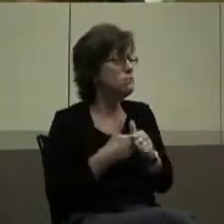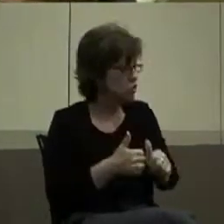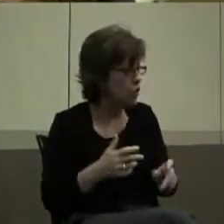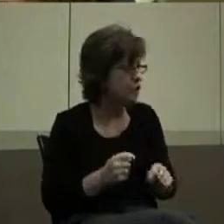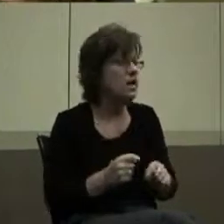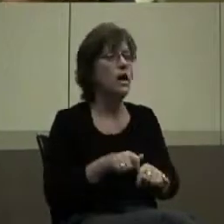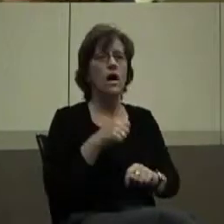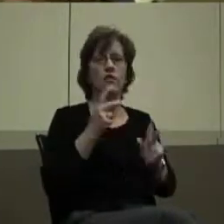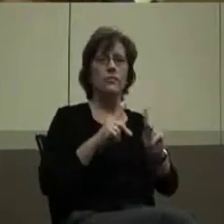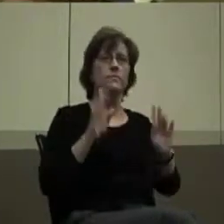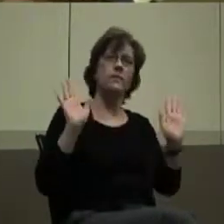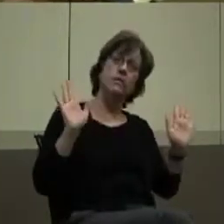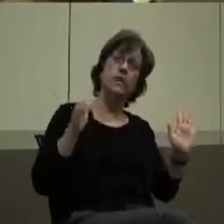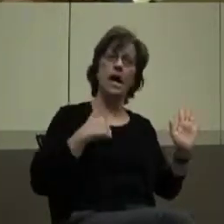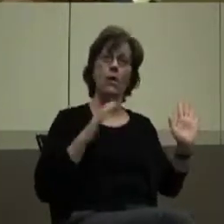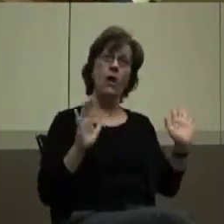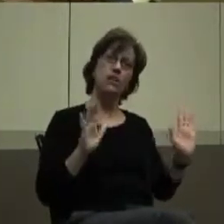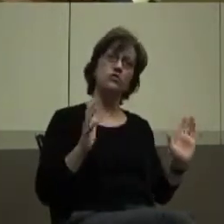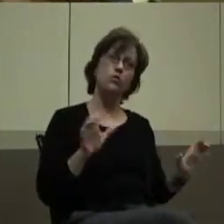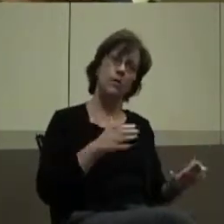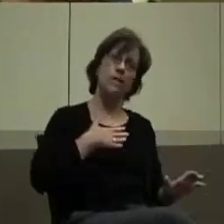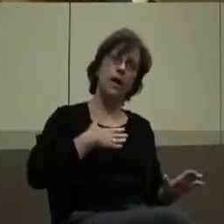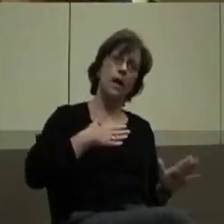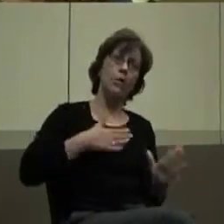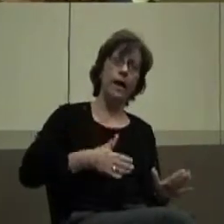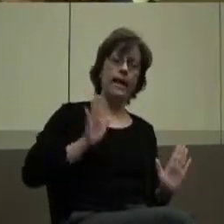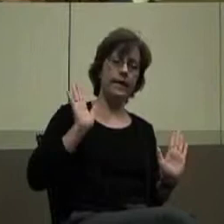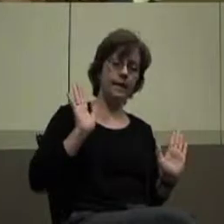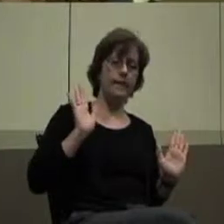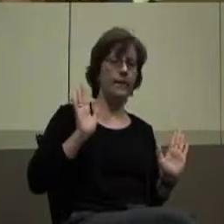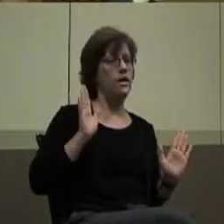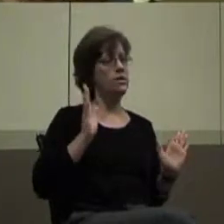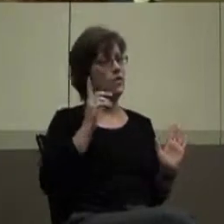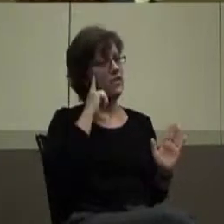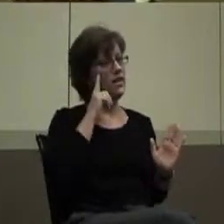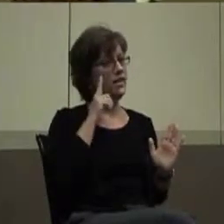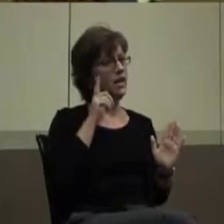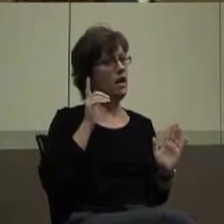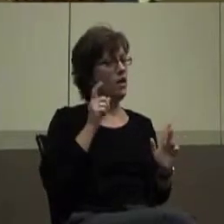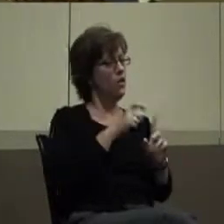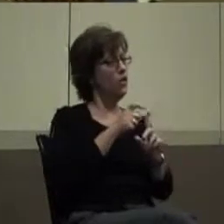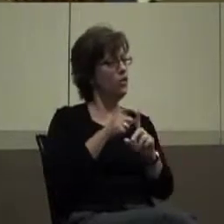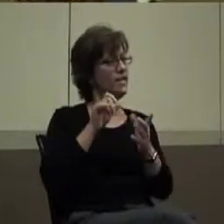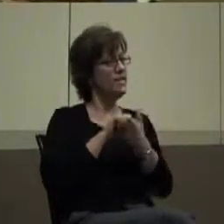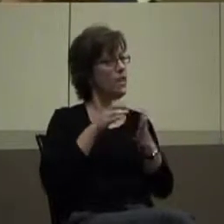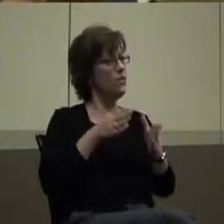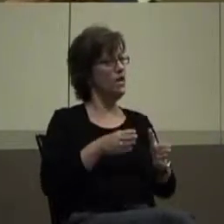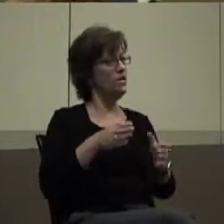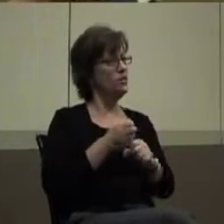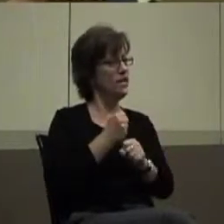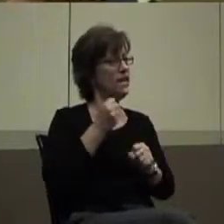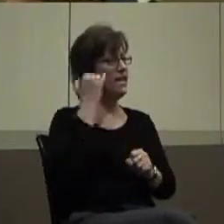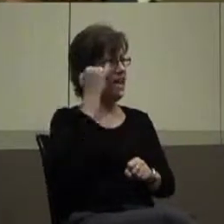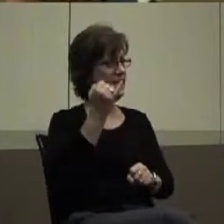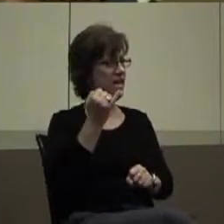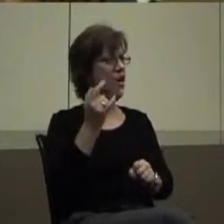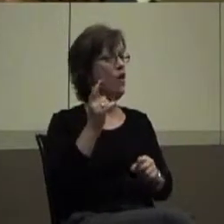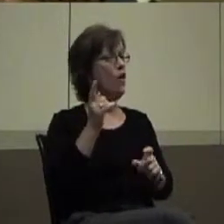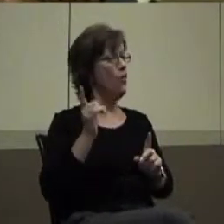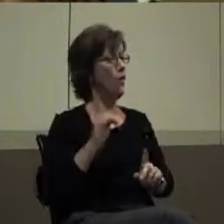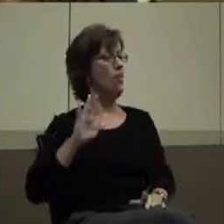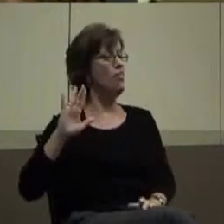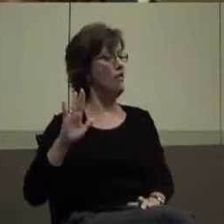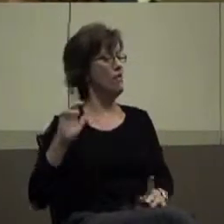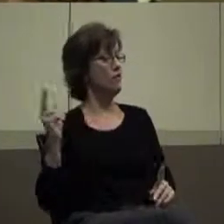are I want to try things out my own way. So I think having it worded that way, you get a feeling for